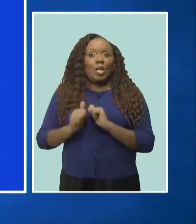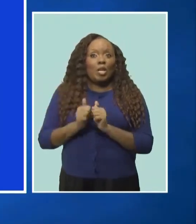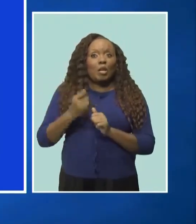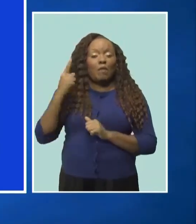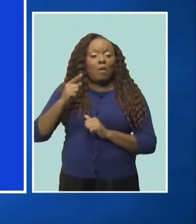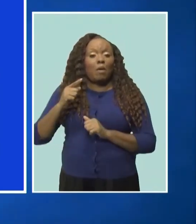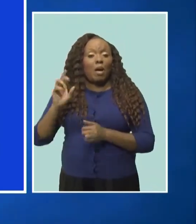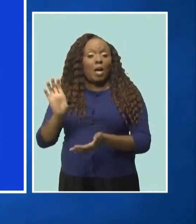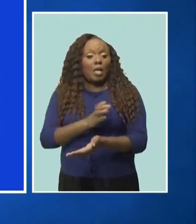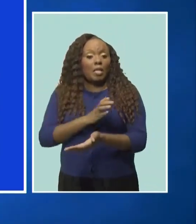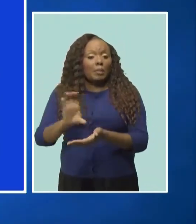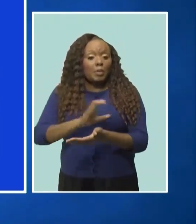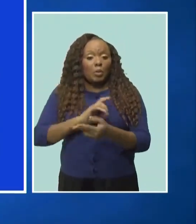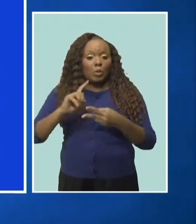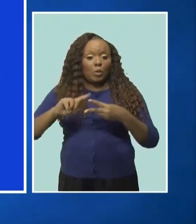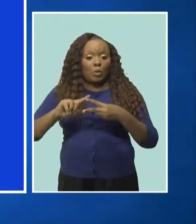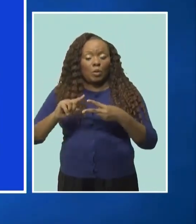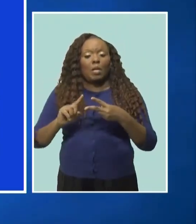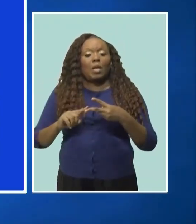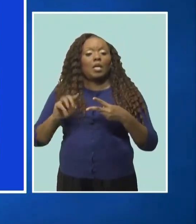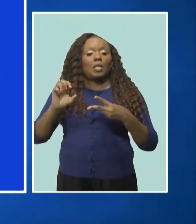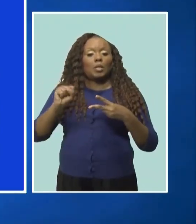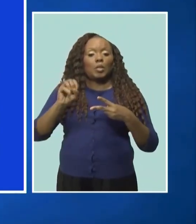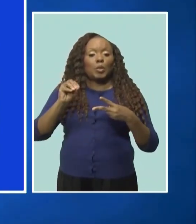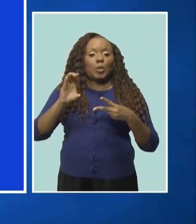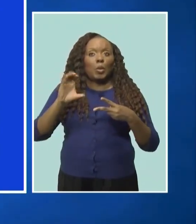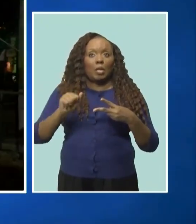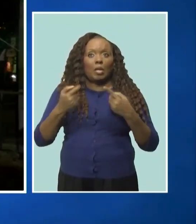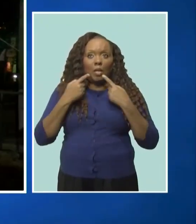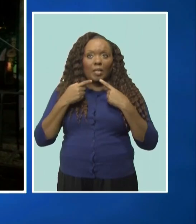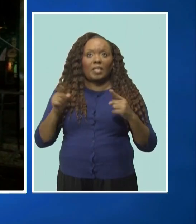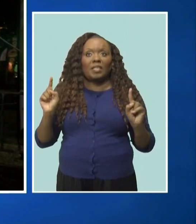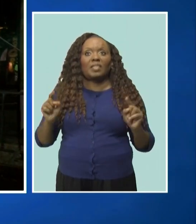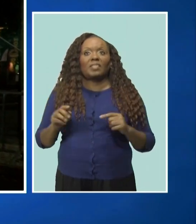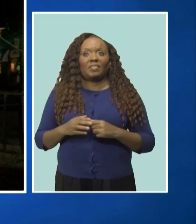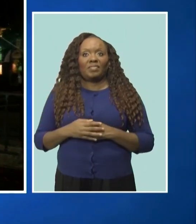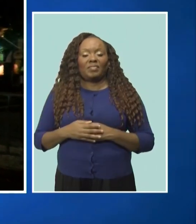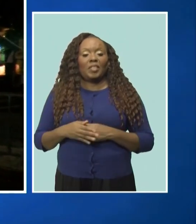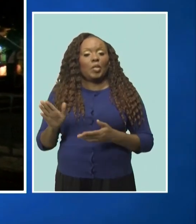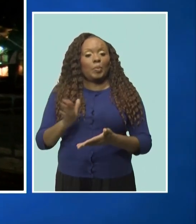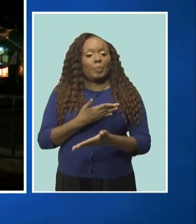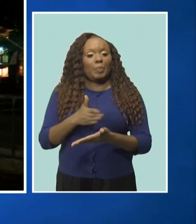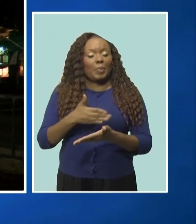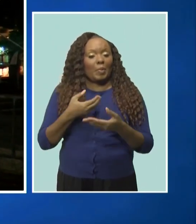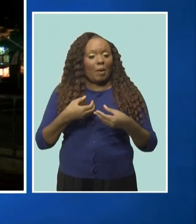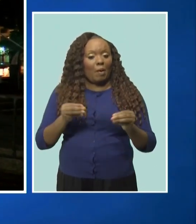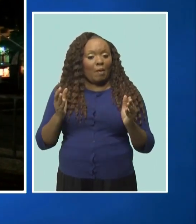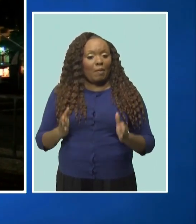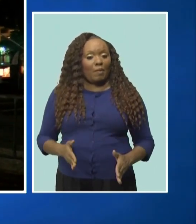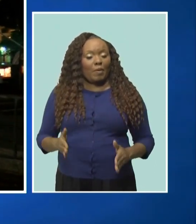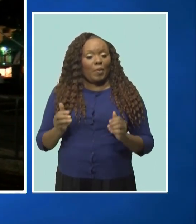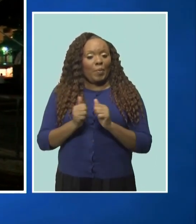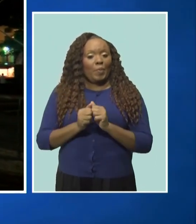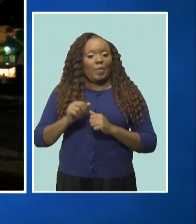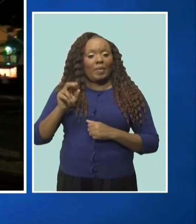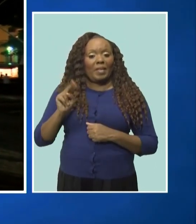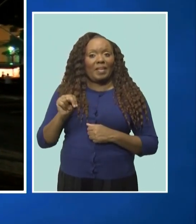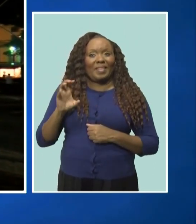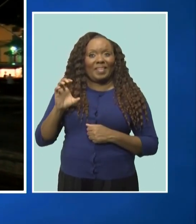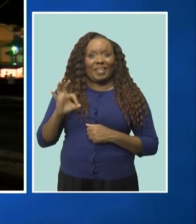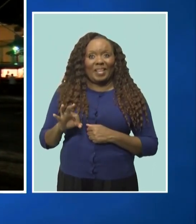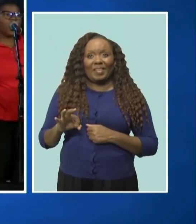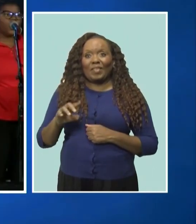Calypso and Soca categories in the matter of 2 weeks were announced. Music officer at the National Cultural Foundation, Aisha Butcher, who